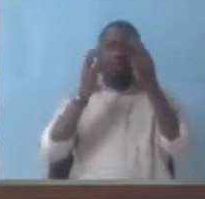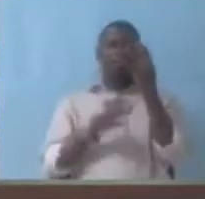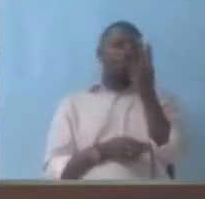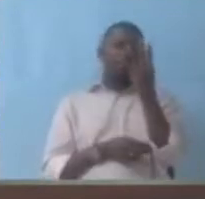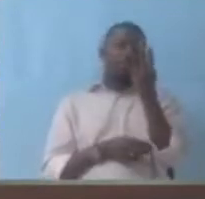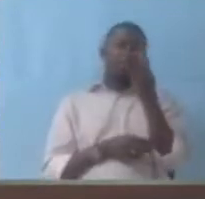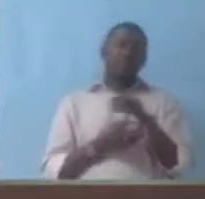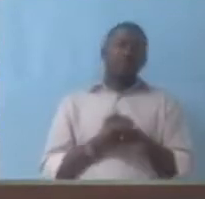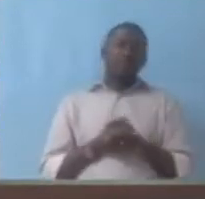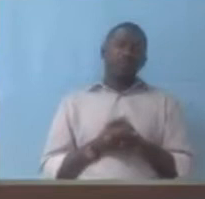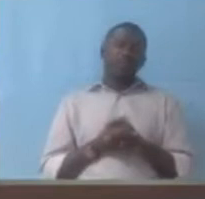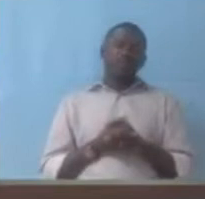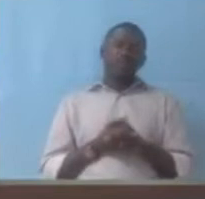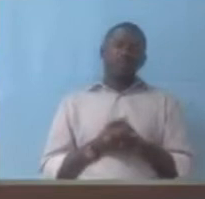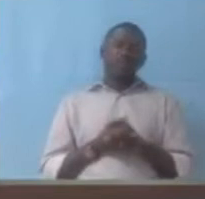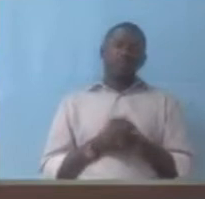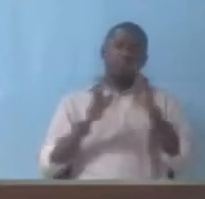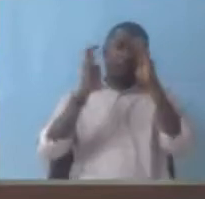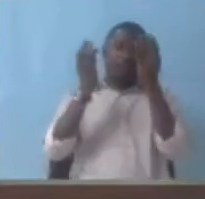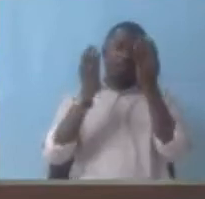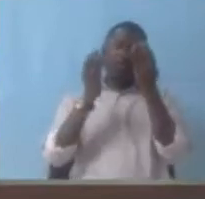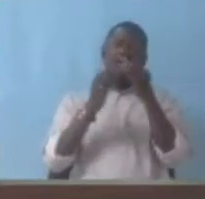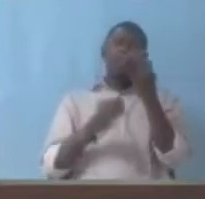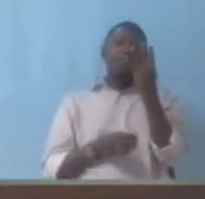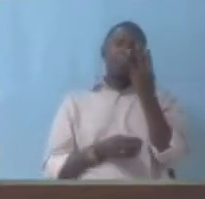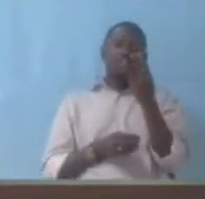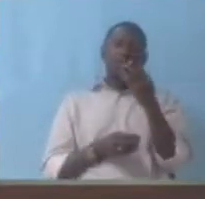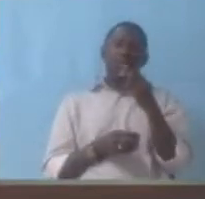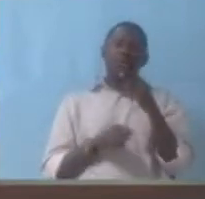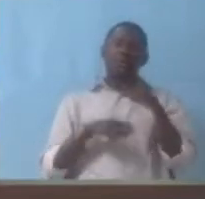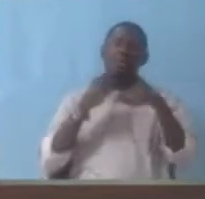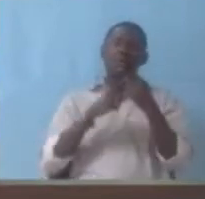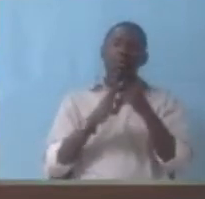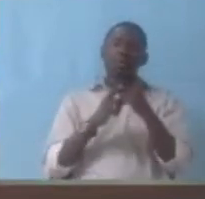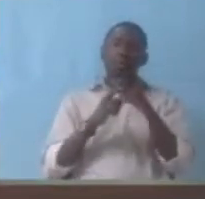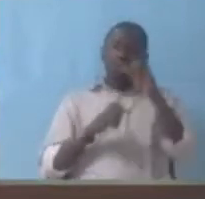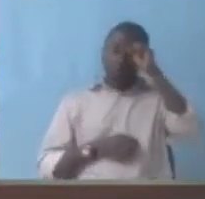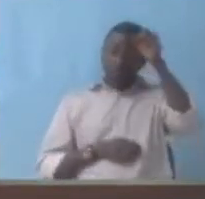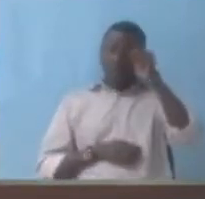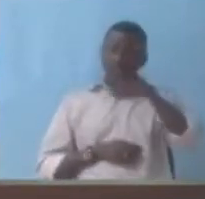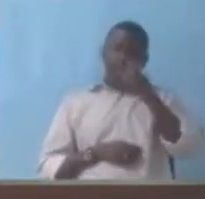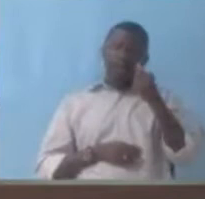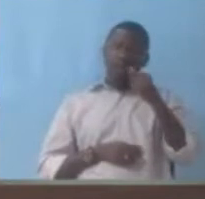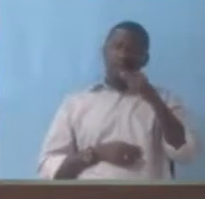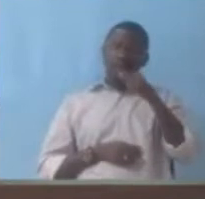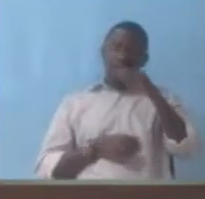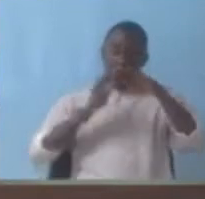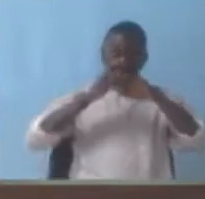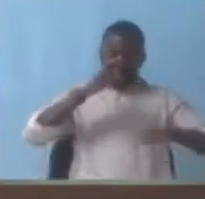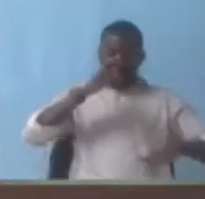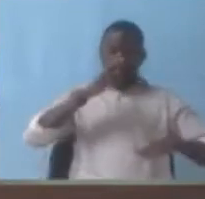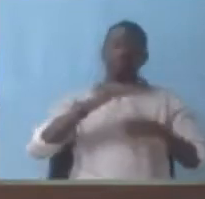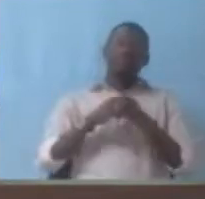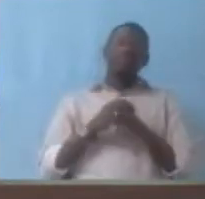constitution. Chapter 4, yes. Chapter 4 relates to the president and his cabinet. Sapanani njang betilindi president na la cabinet la